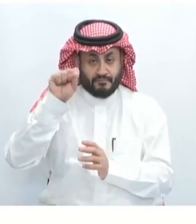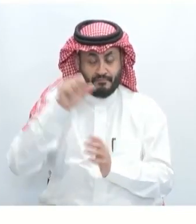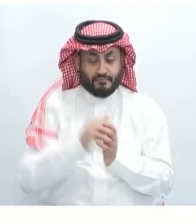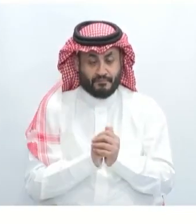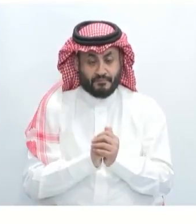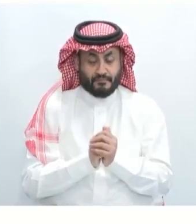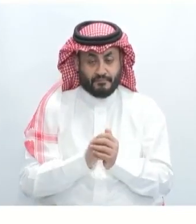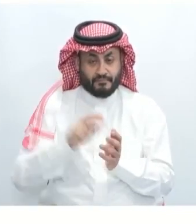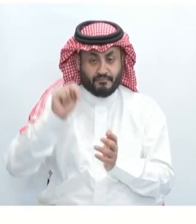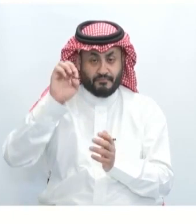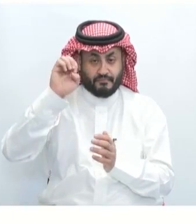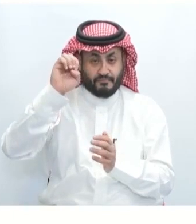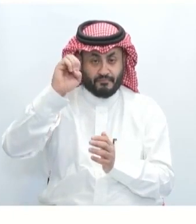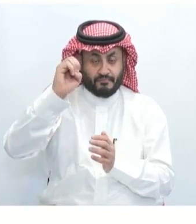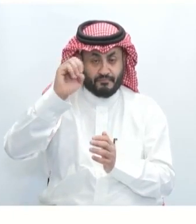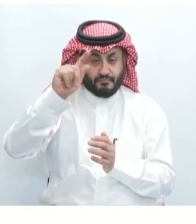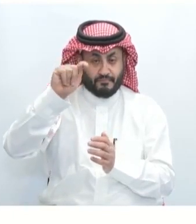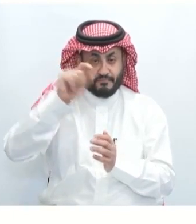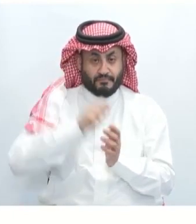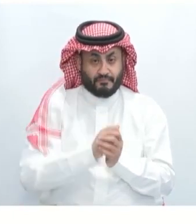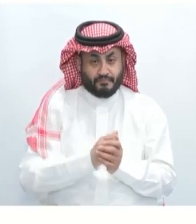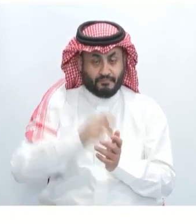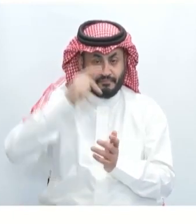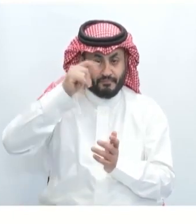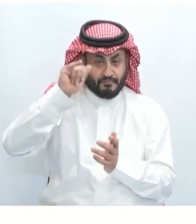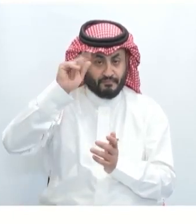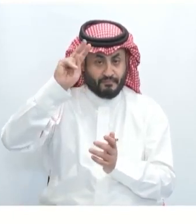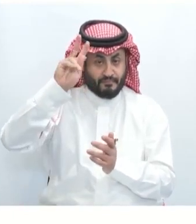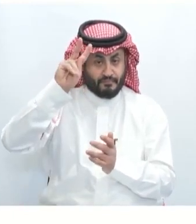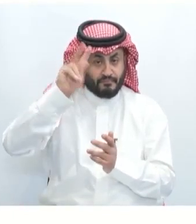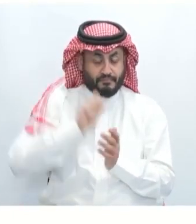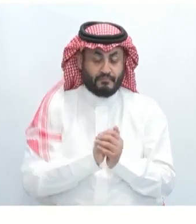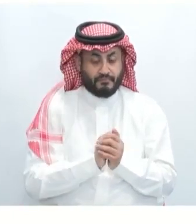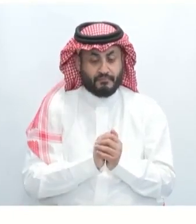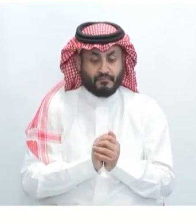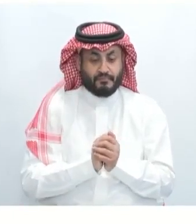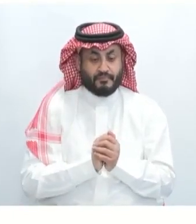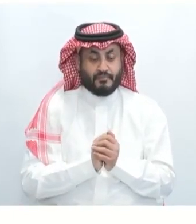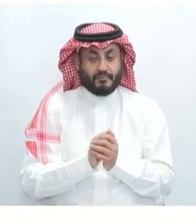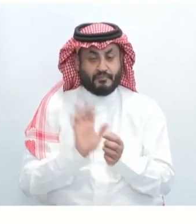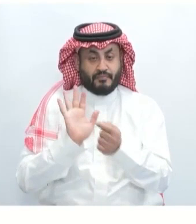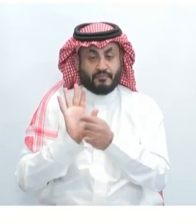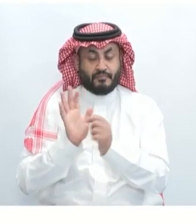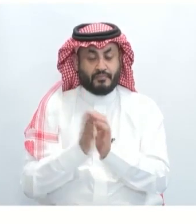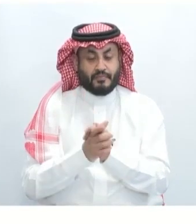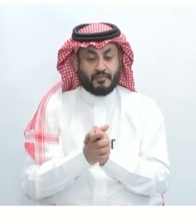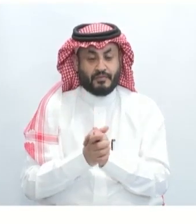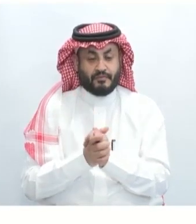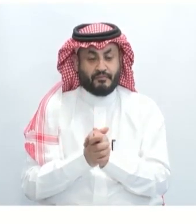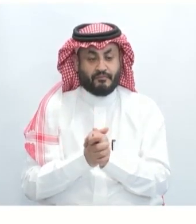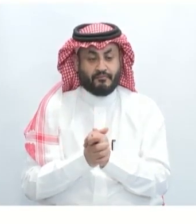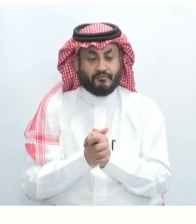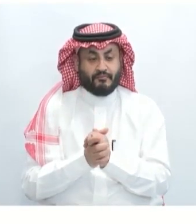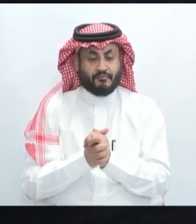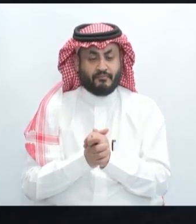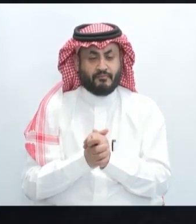S, not pink, not pink, and full stop. Okay, so